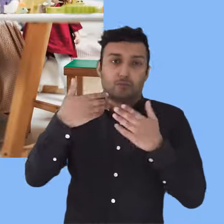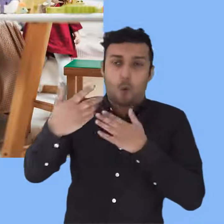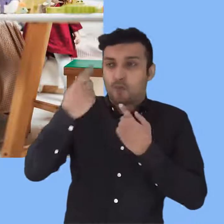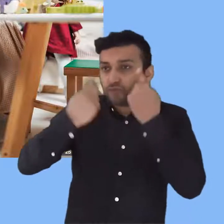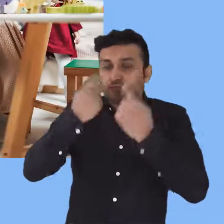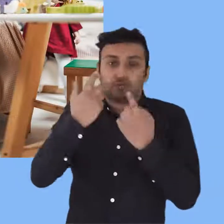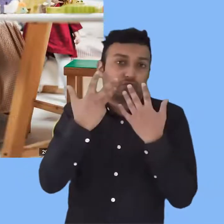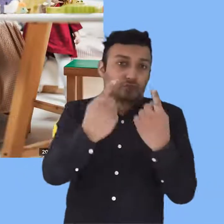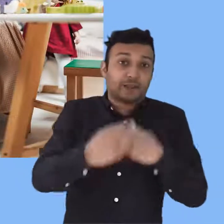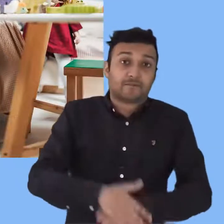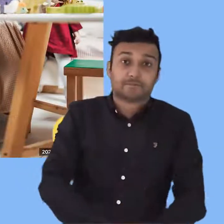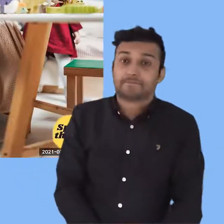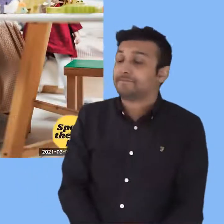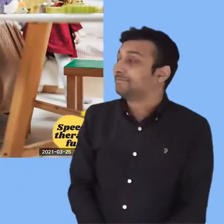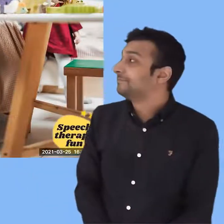them.